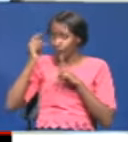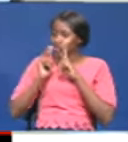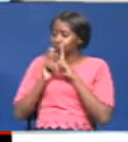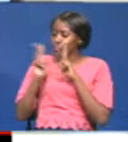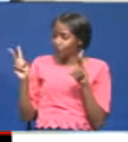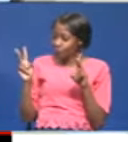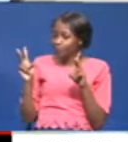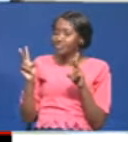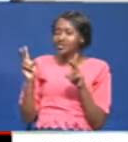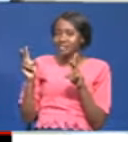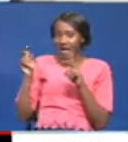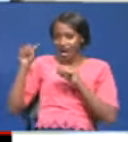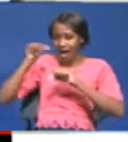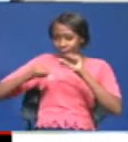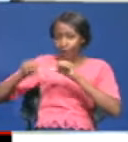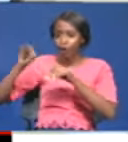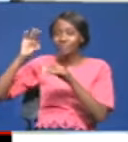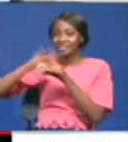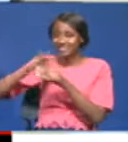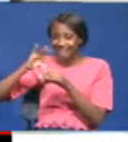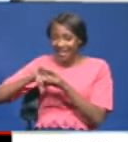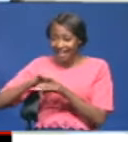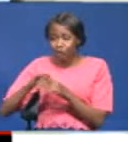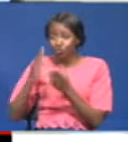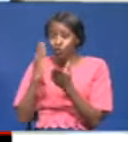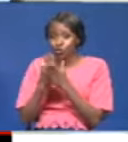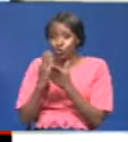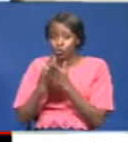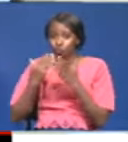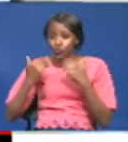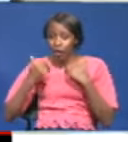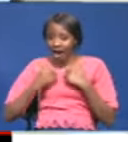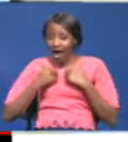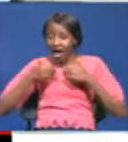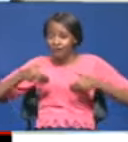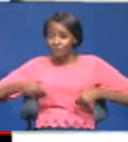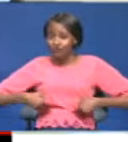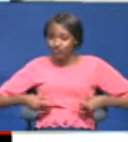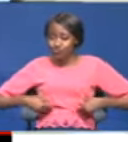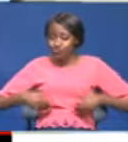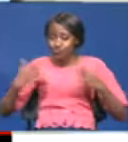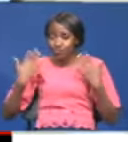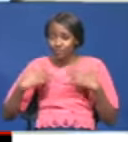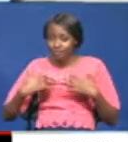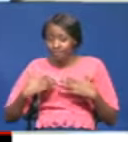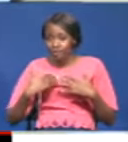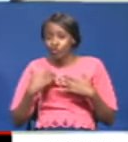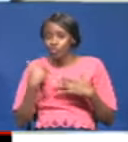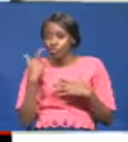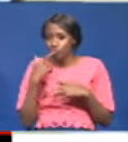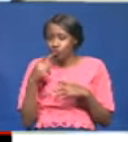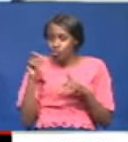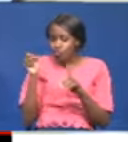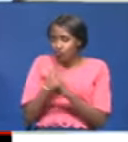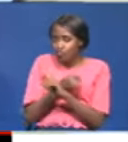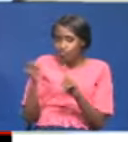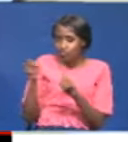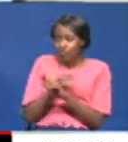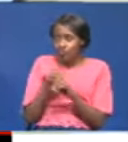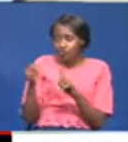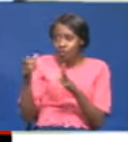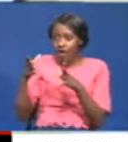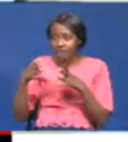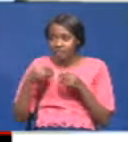election. They came in throughs, especially young people who usually ones are used to cause violence or incited. They were. Number